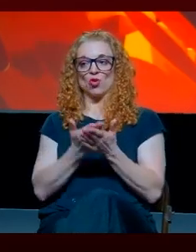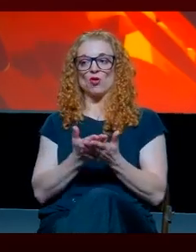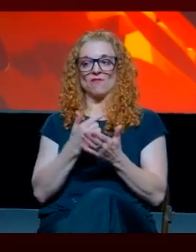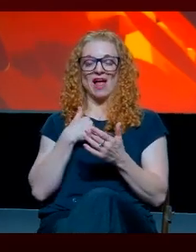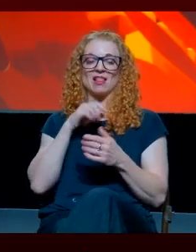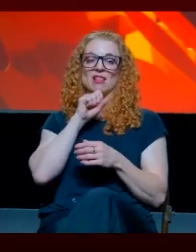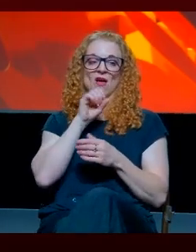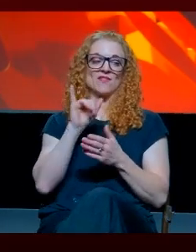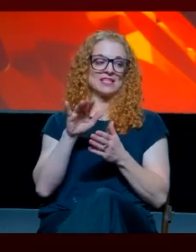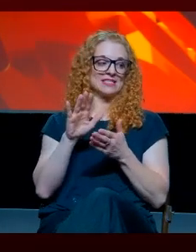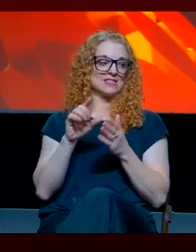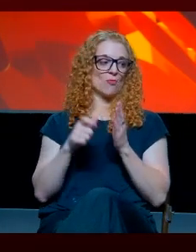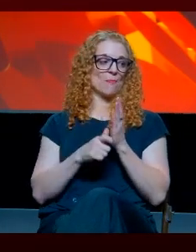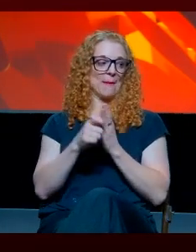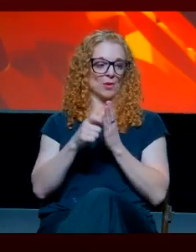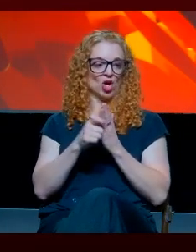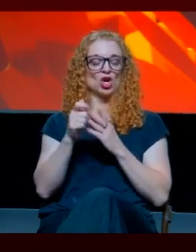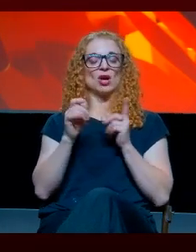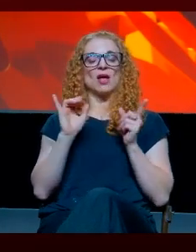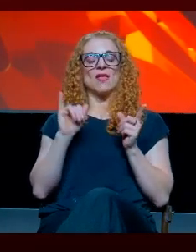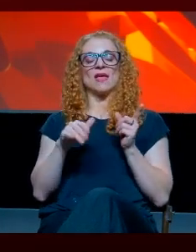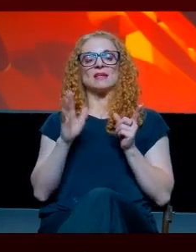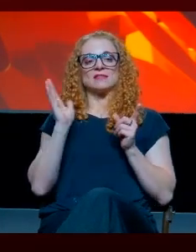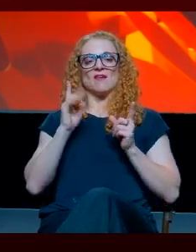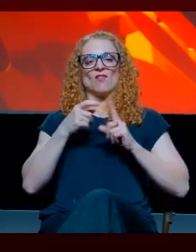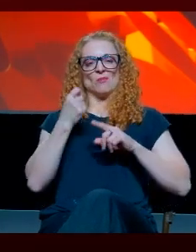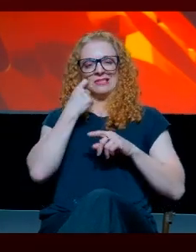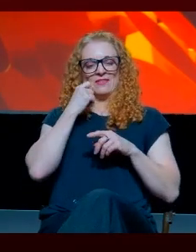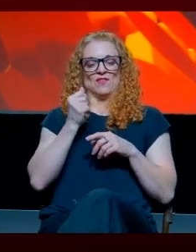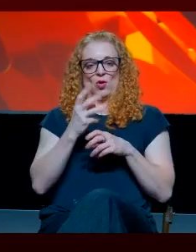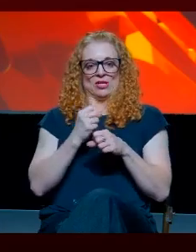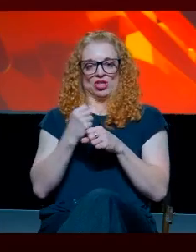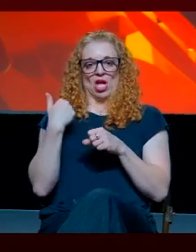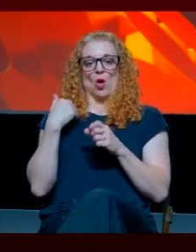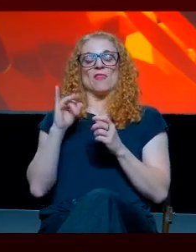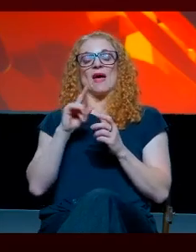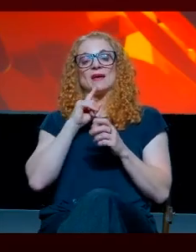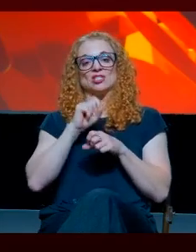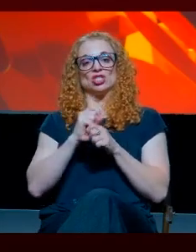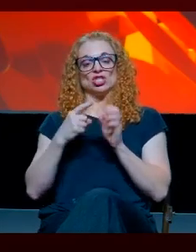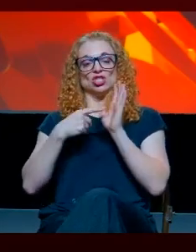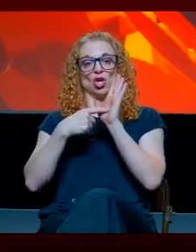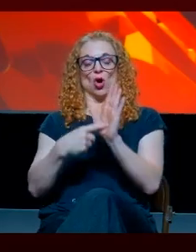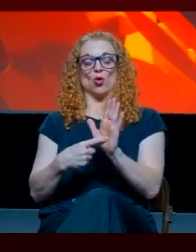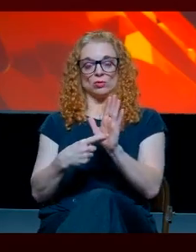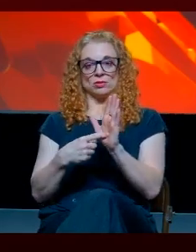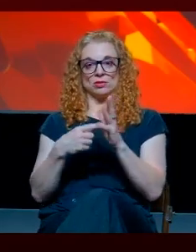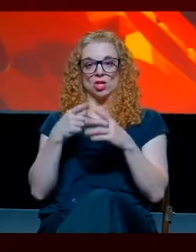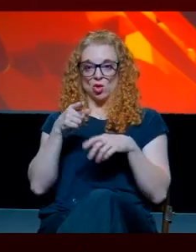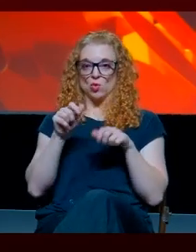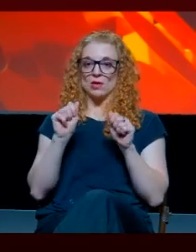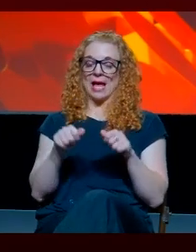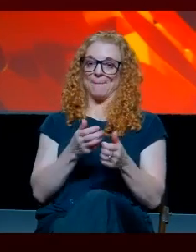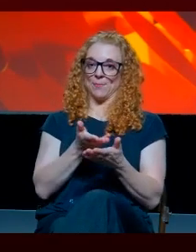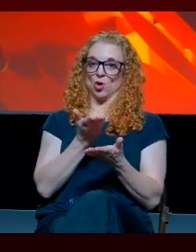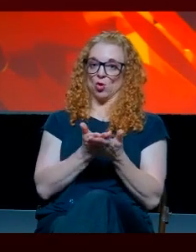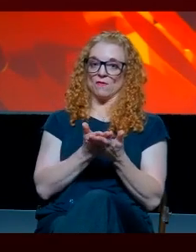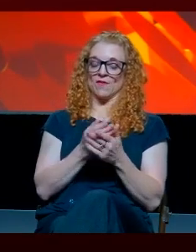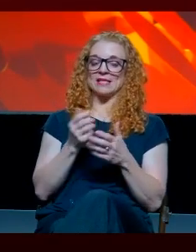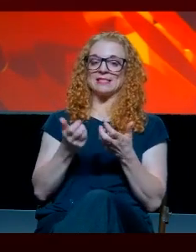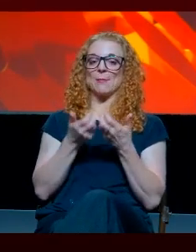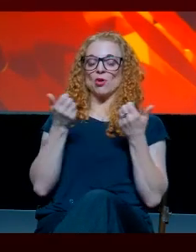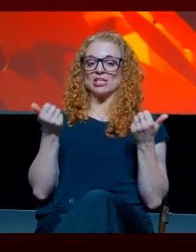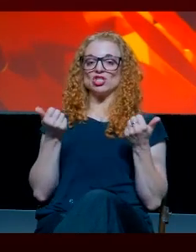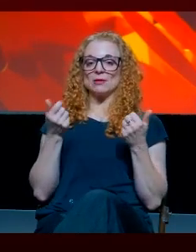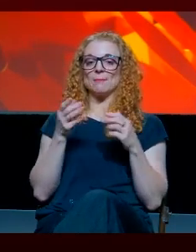paper. The paper was from a few years ago. What it actually showed was you can prove a